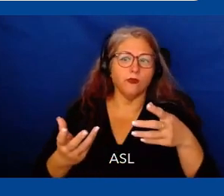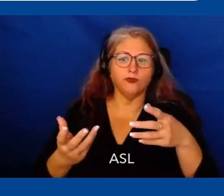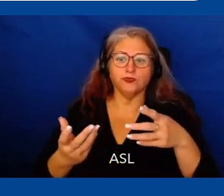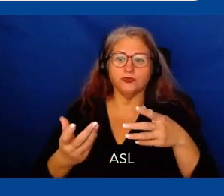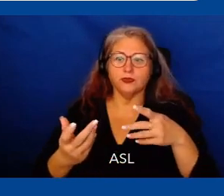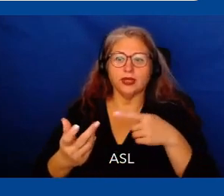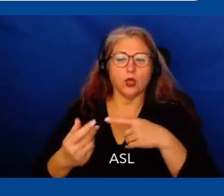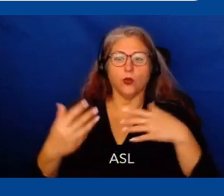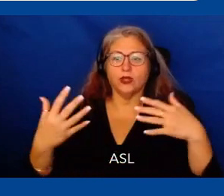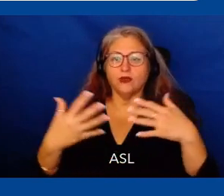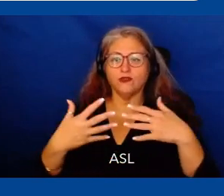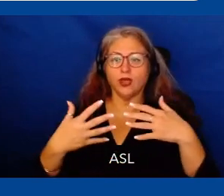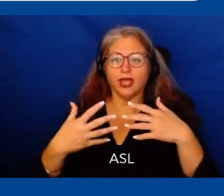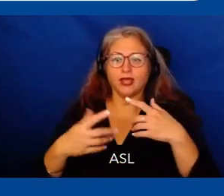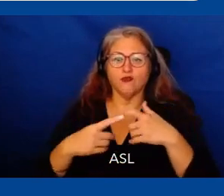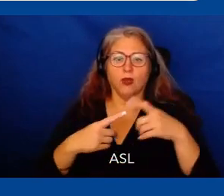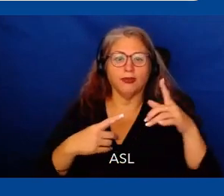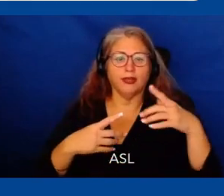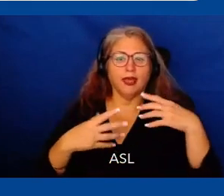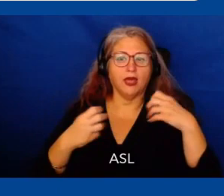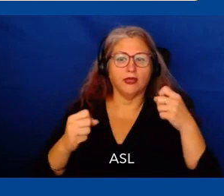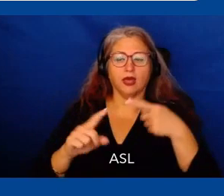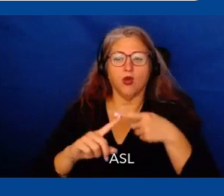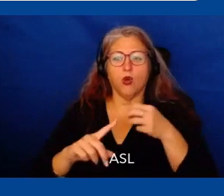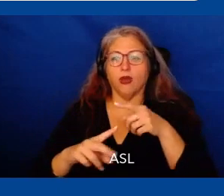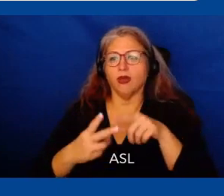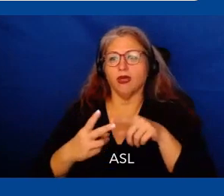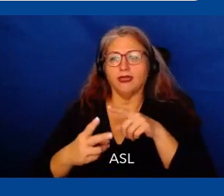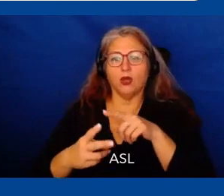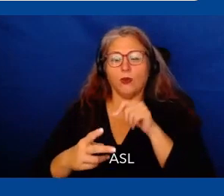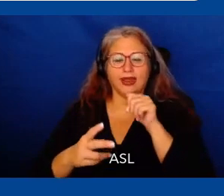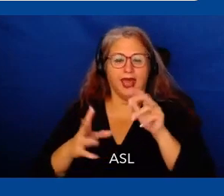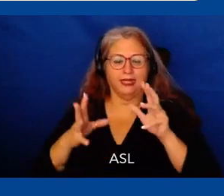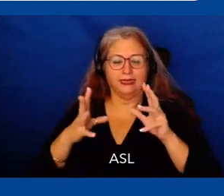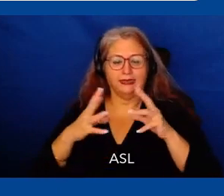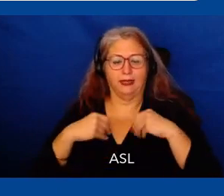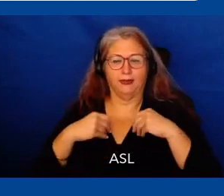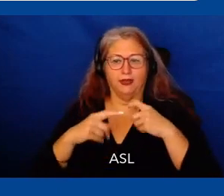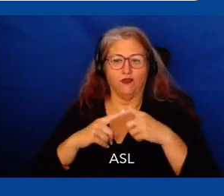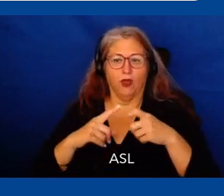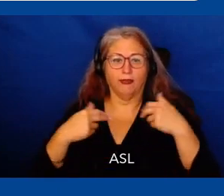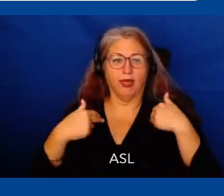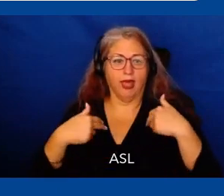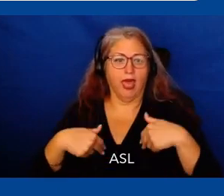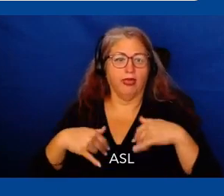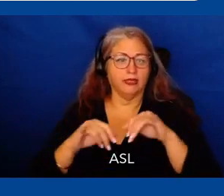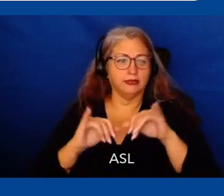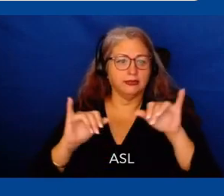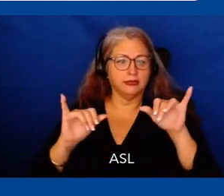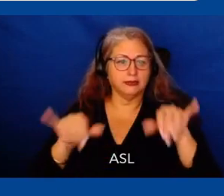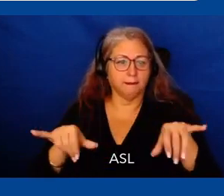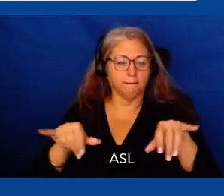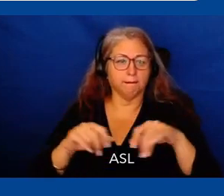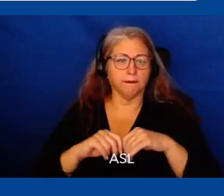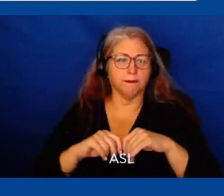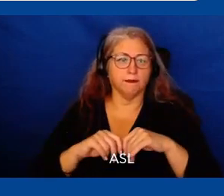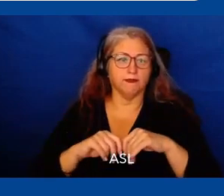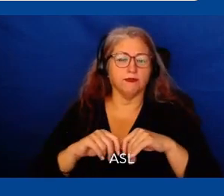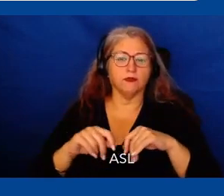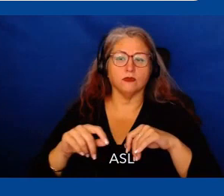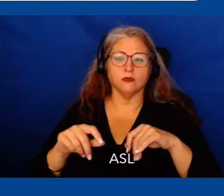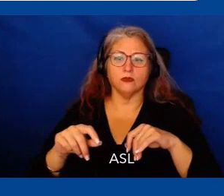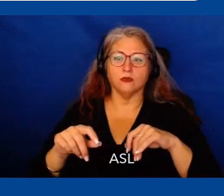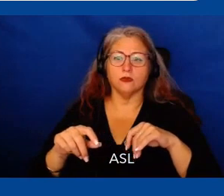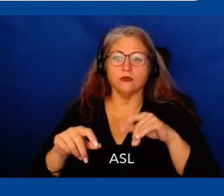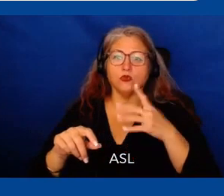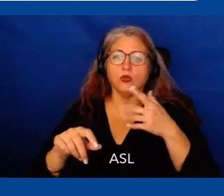cared by the health system. They were not, accepted by health system, and